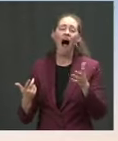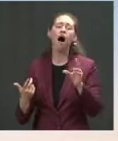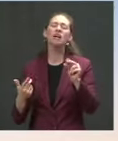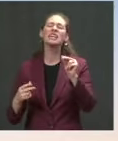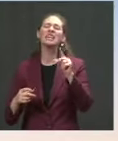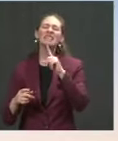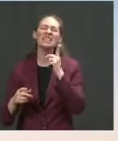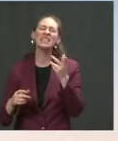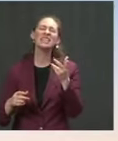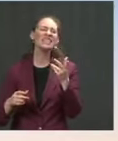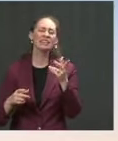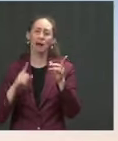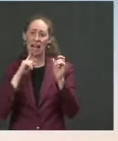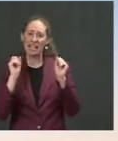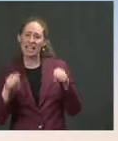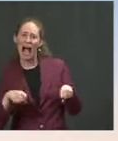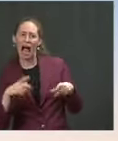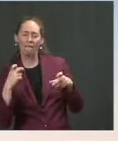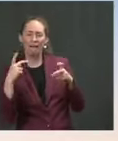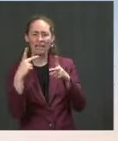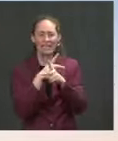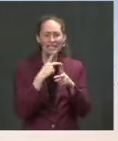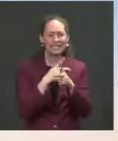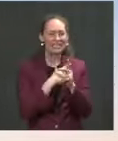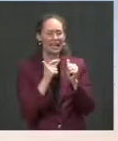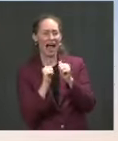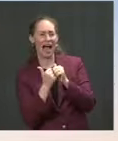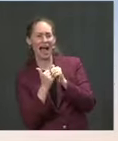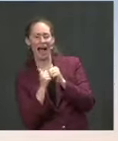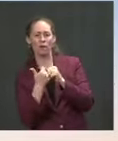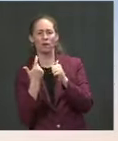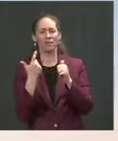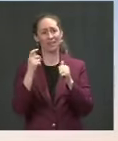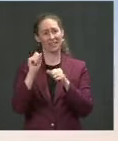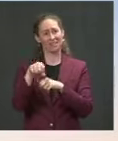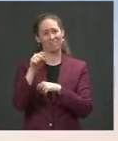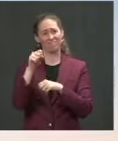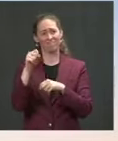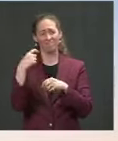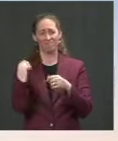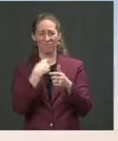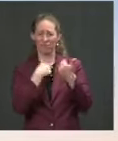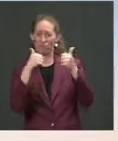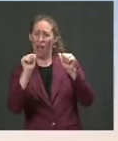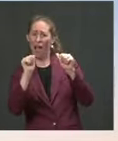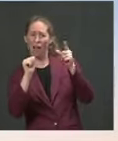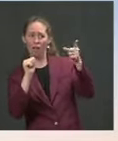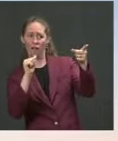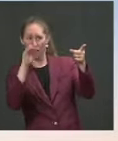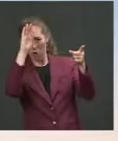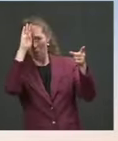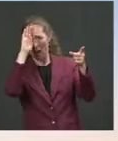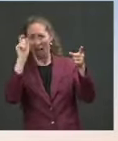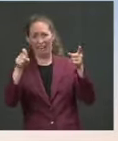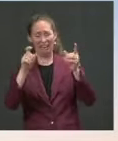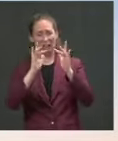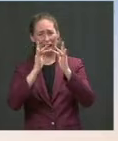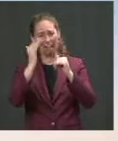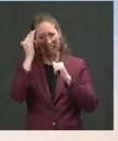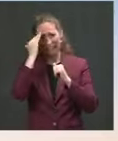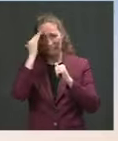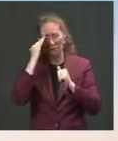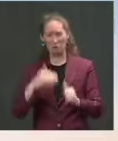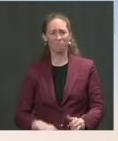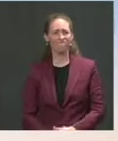of options. We are quite focused and interested in restoring internet access to the people of Cuba, which we